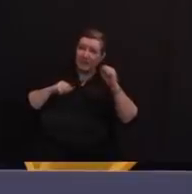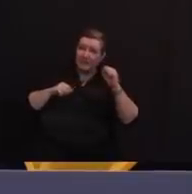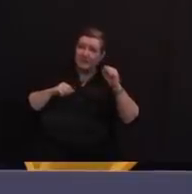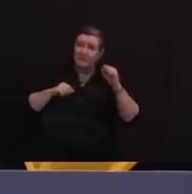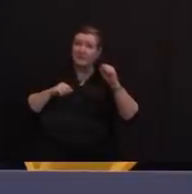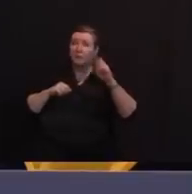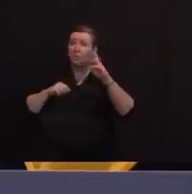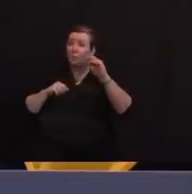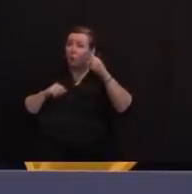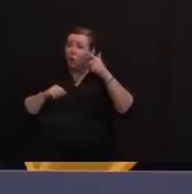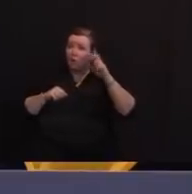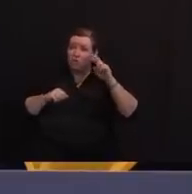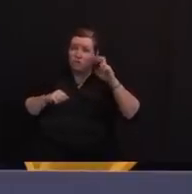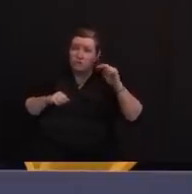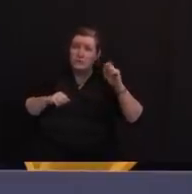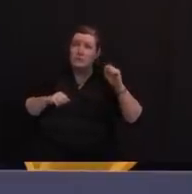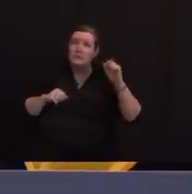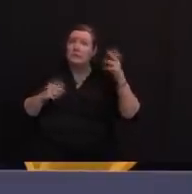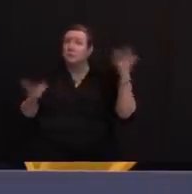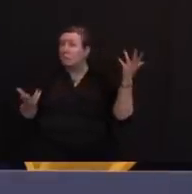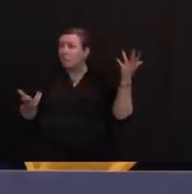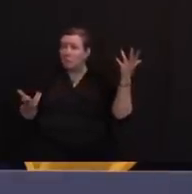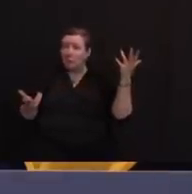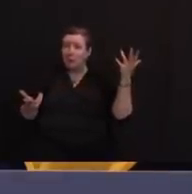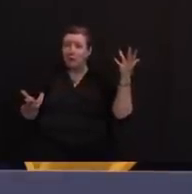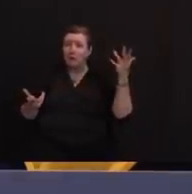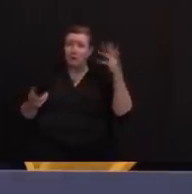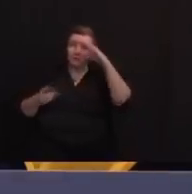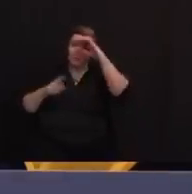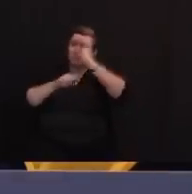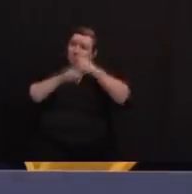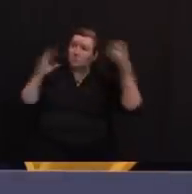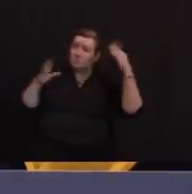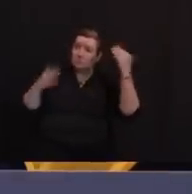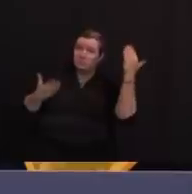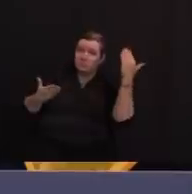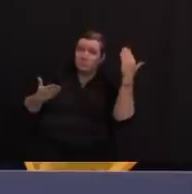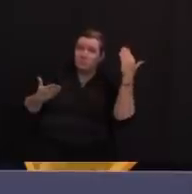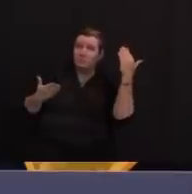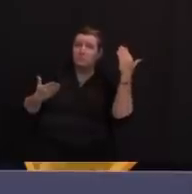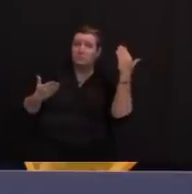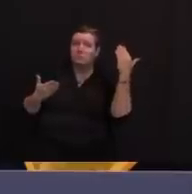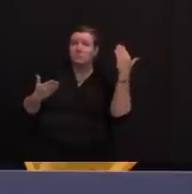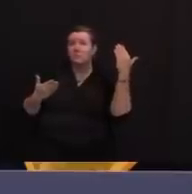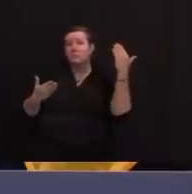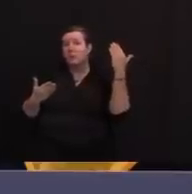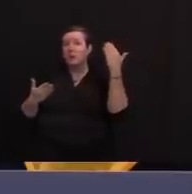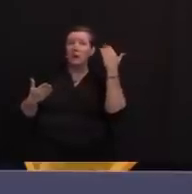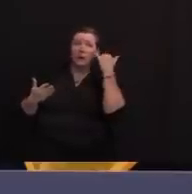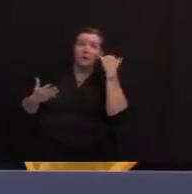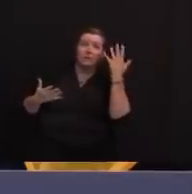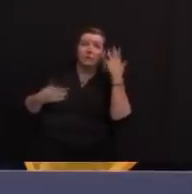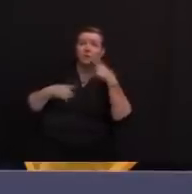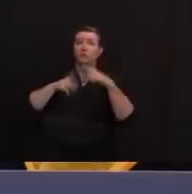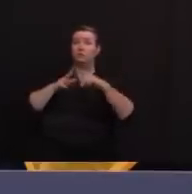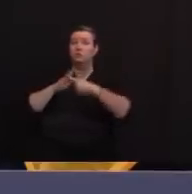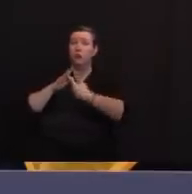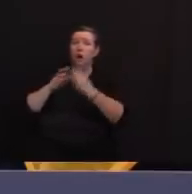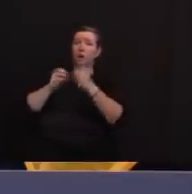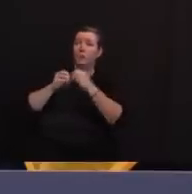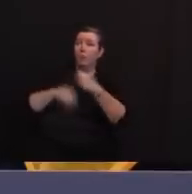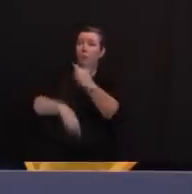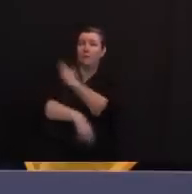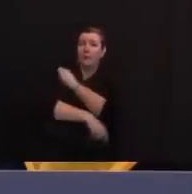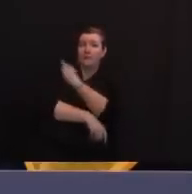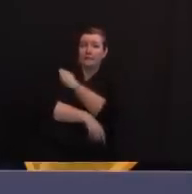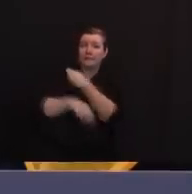Can you just say what this will ultimately look like once we kind of reach that critical mass, whether it be vaccines at pharmacies or grocery stores,